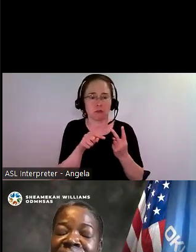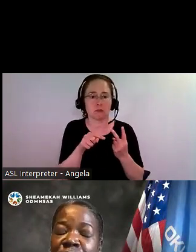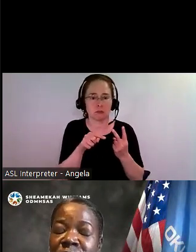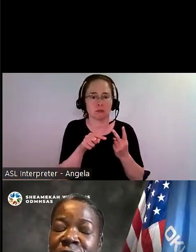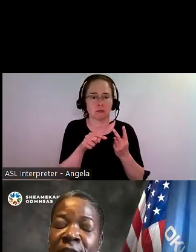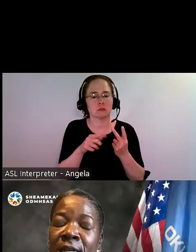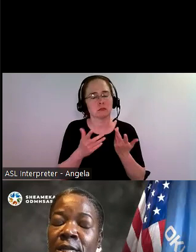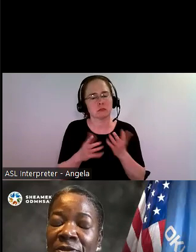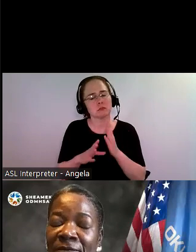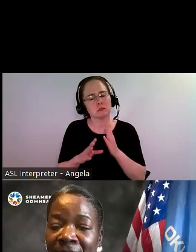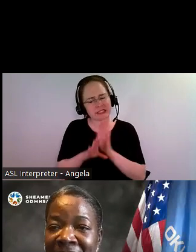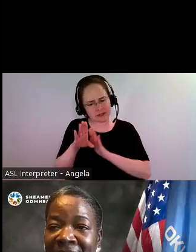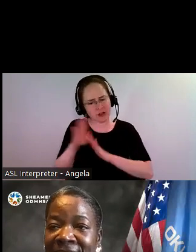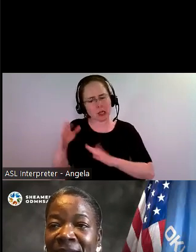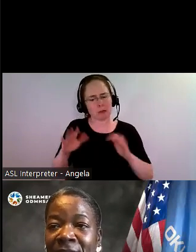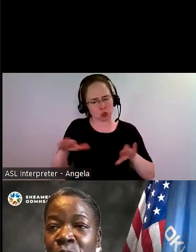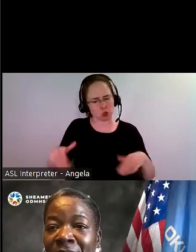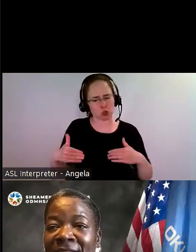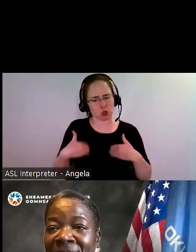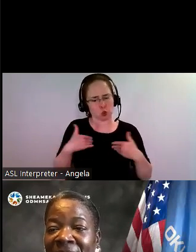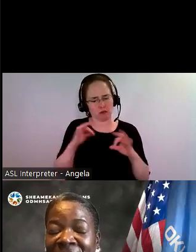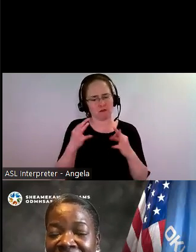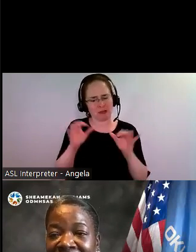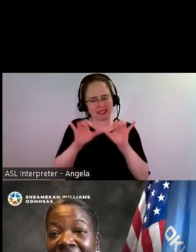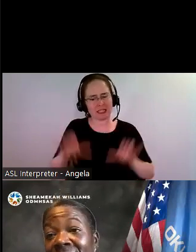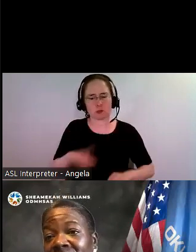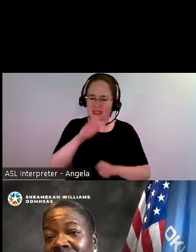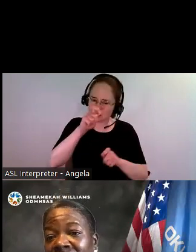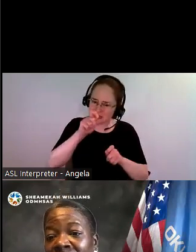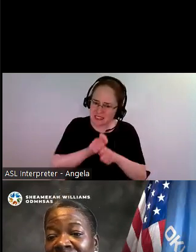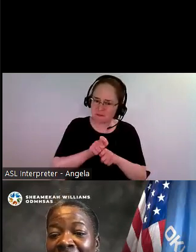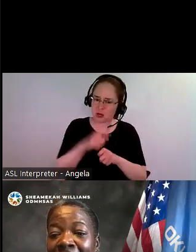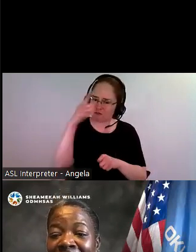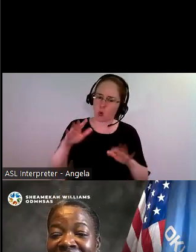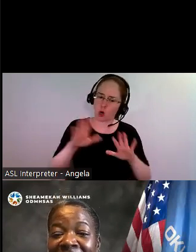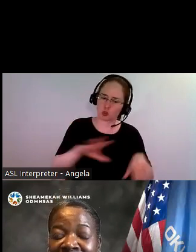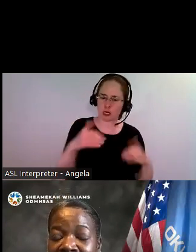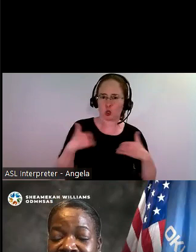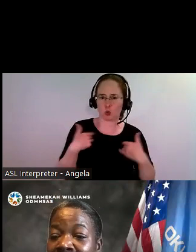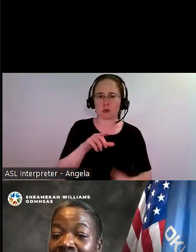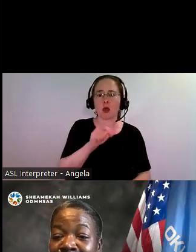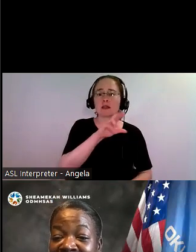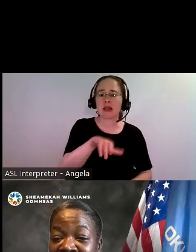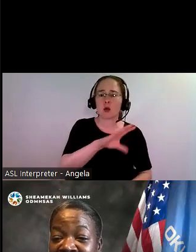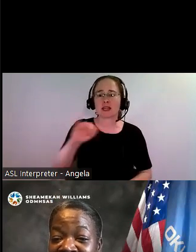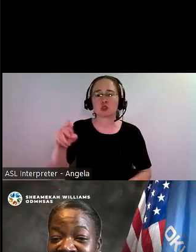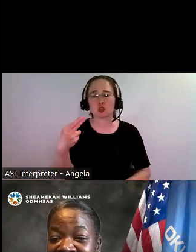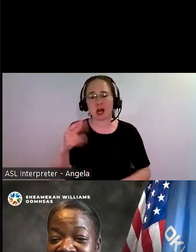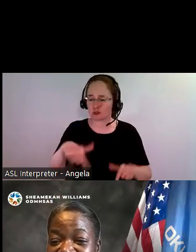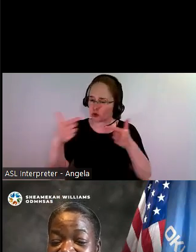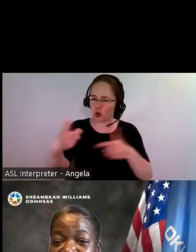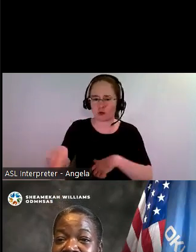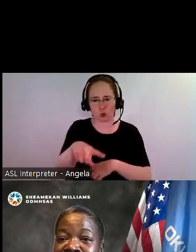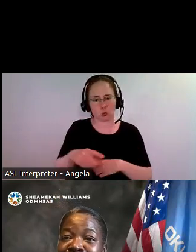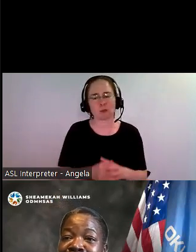develop a children's youth and family system that is really specific to the design of children and youth. So Larry and Josh, I will turn it over to you